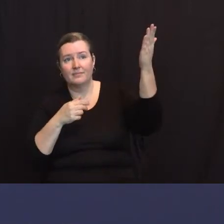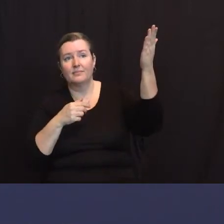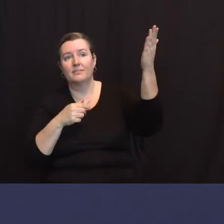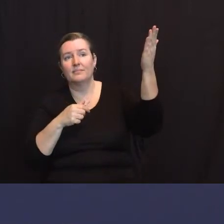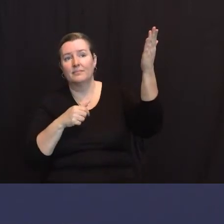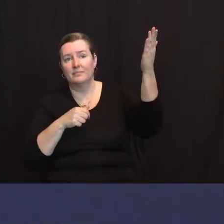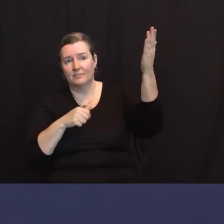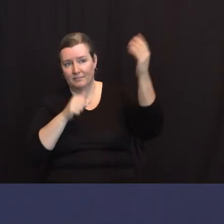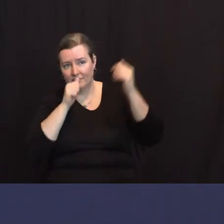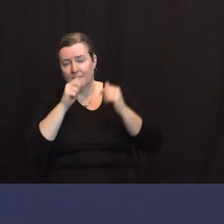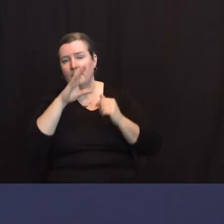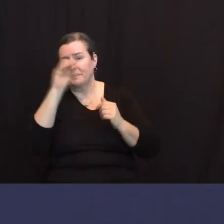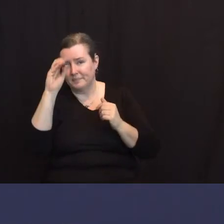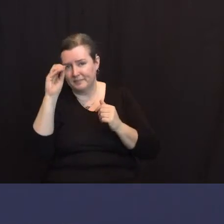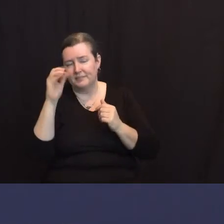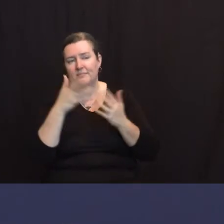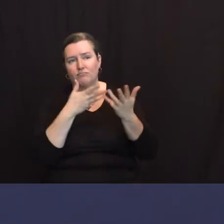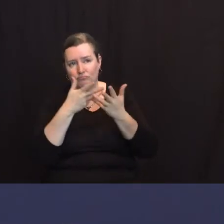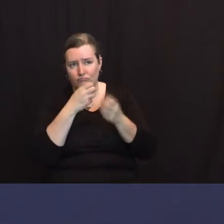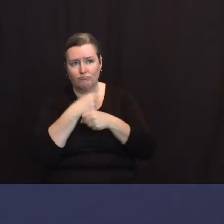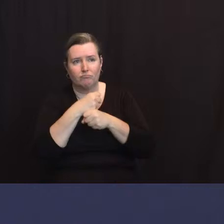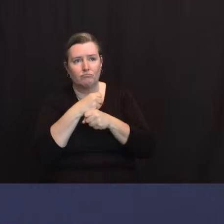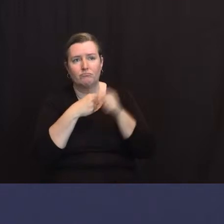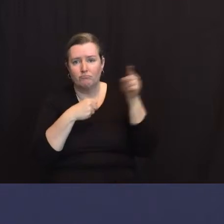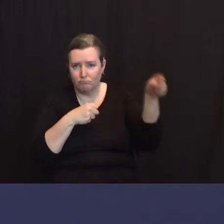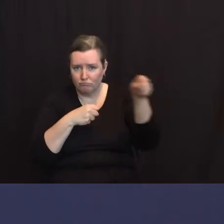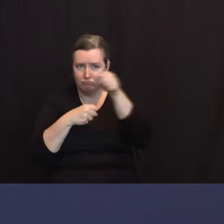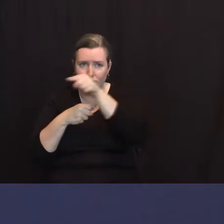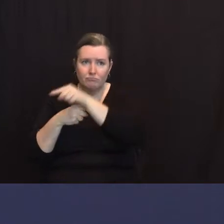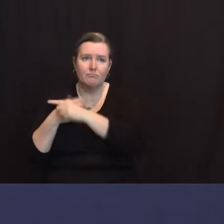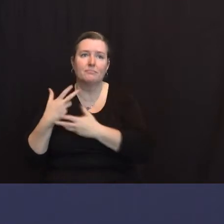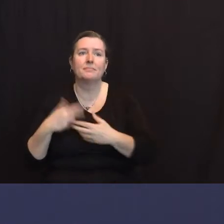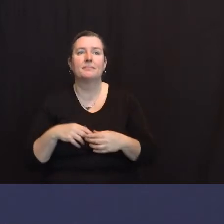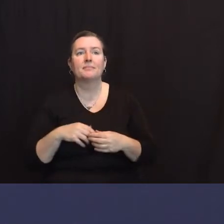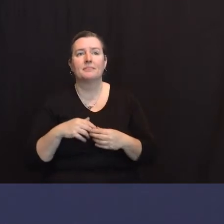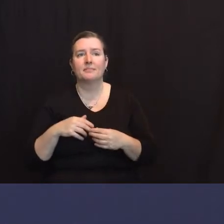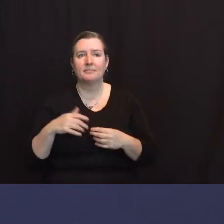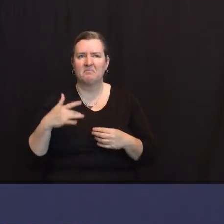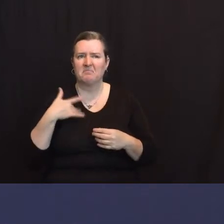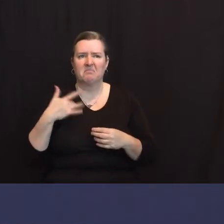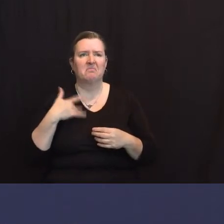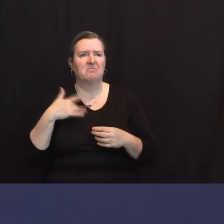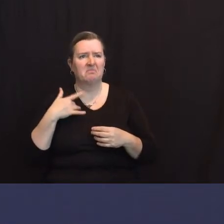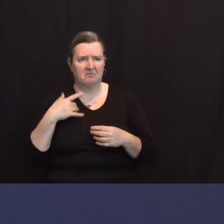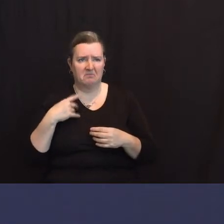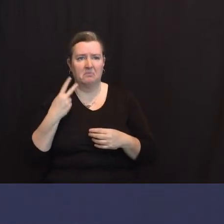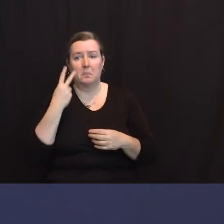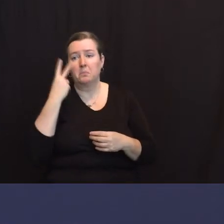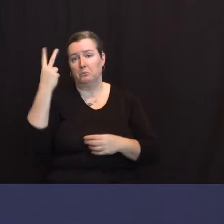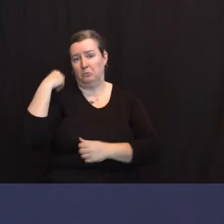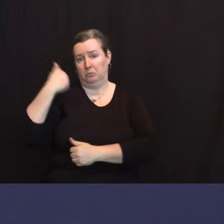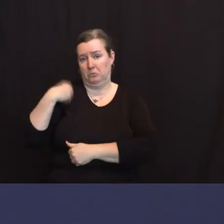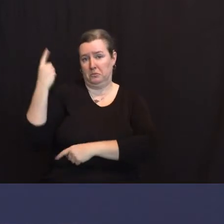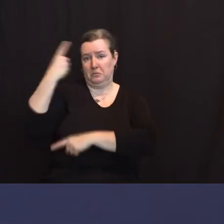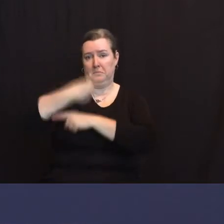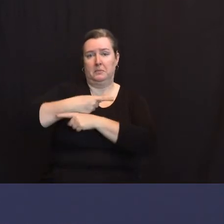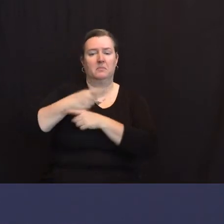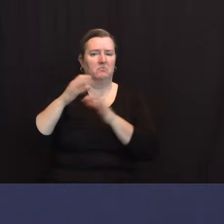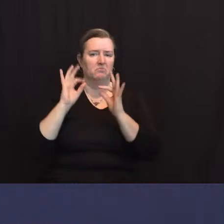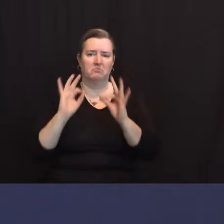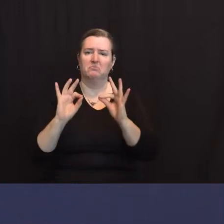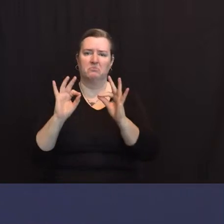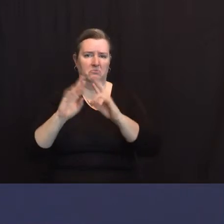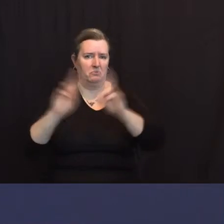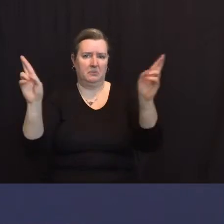are also on record as saying that that is a time frame that they believe in as well. Keep the faith, folks. It's been one hell of a